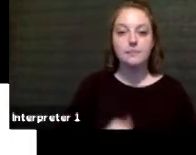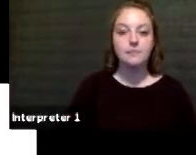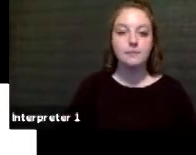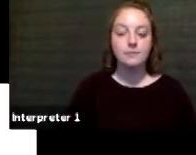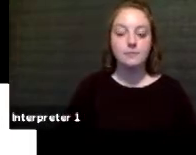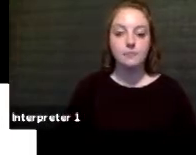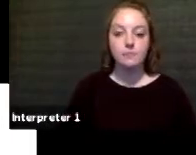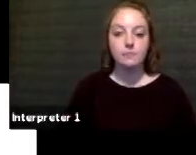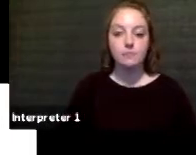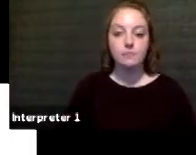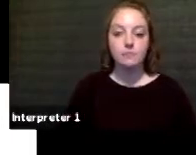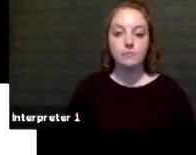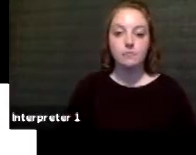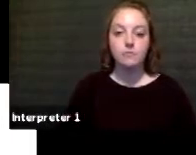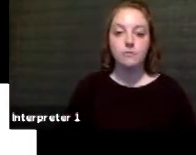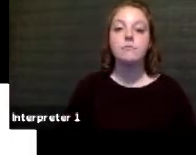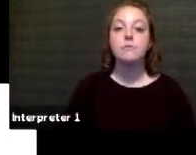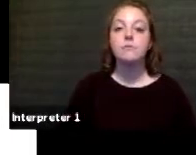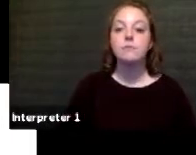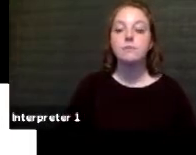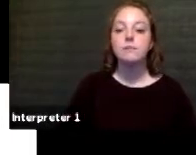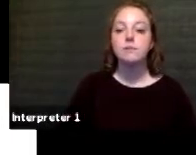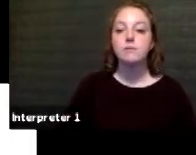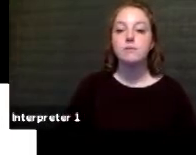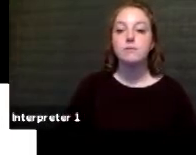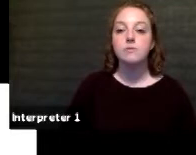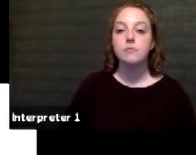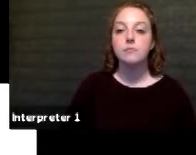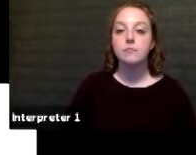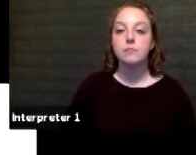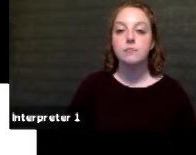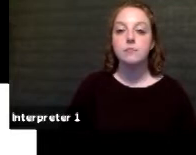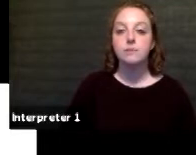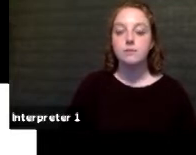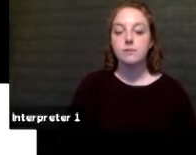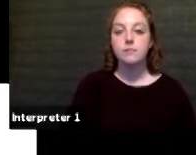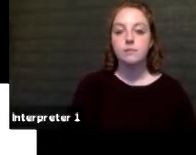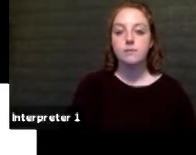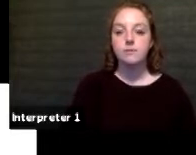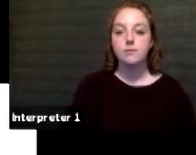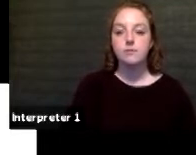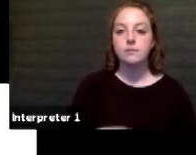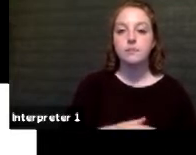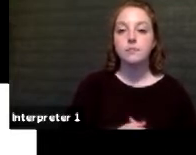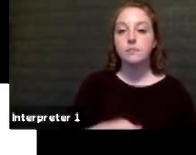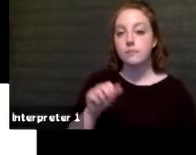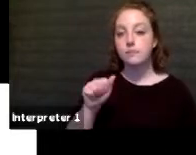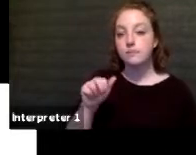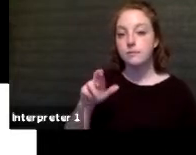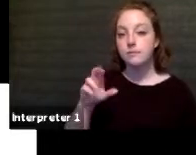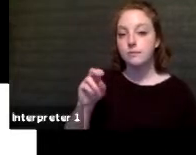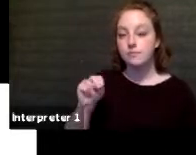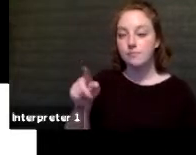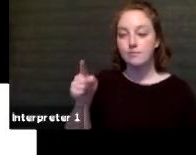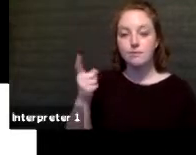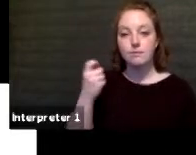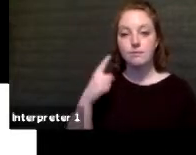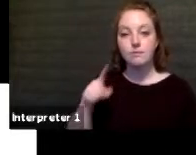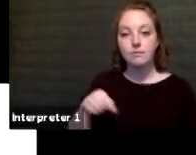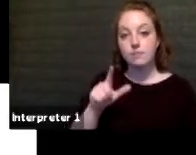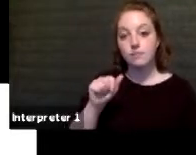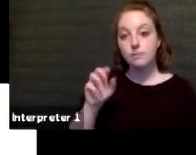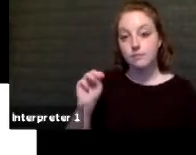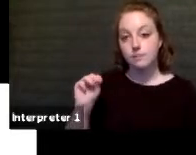So, Aaron asked a question about Lake Air Montessori, and right now that the, that was based on,